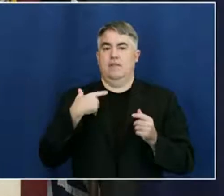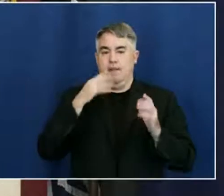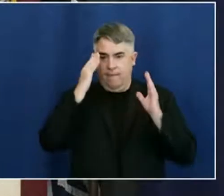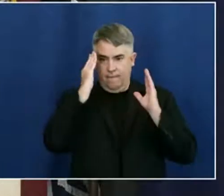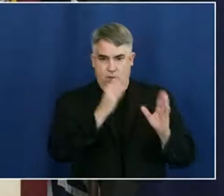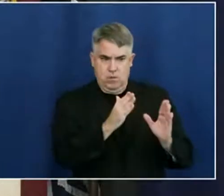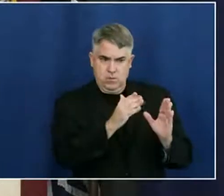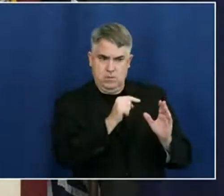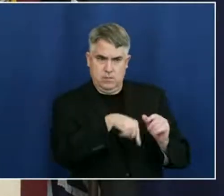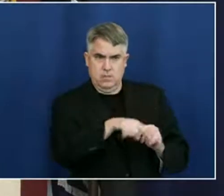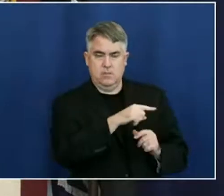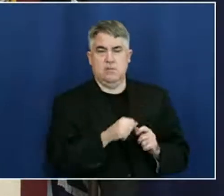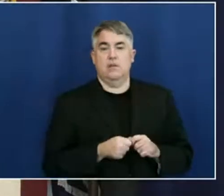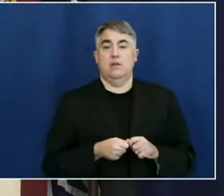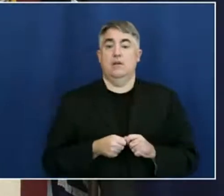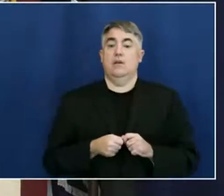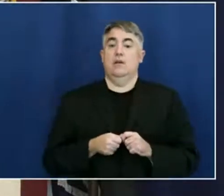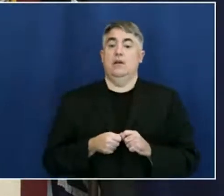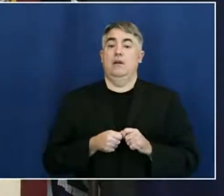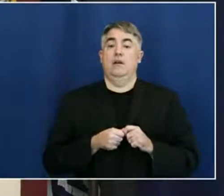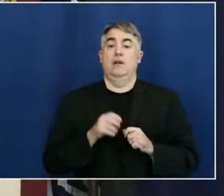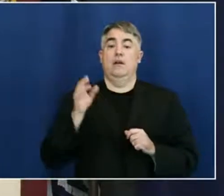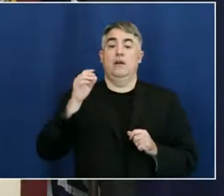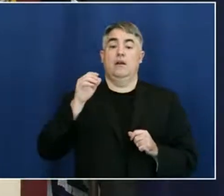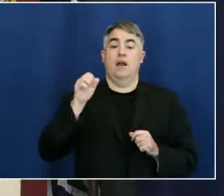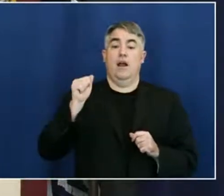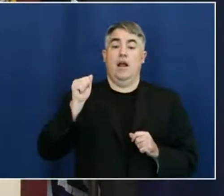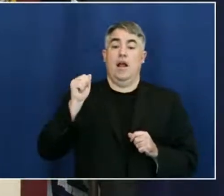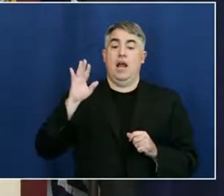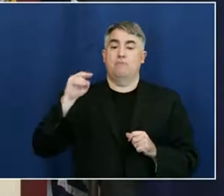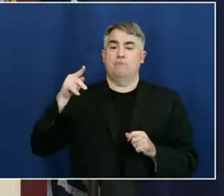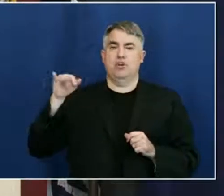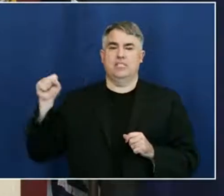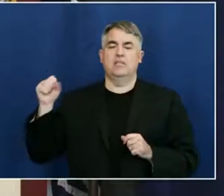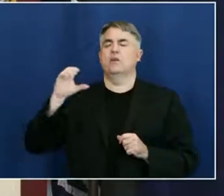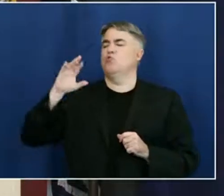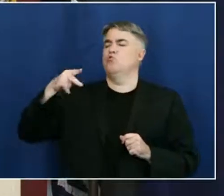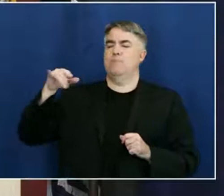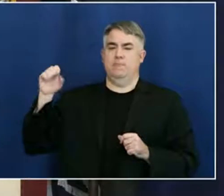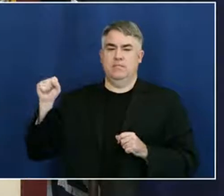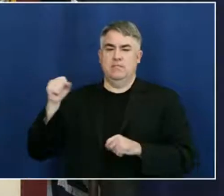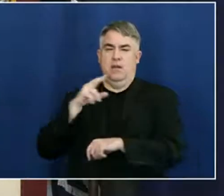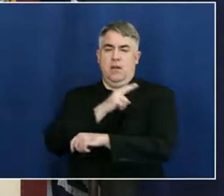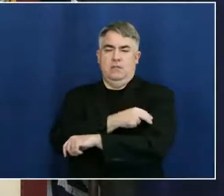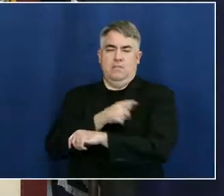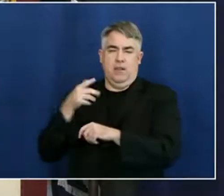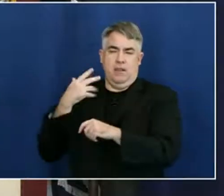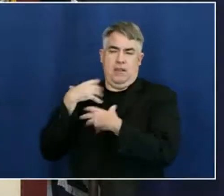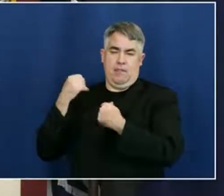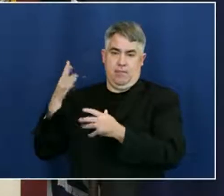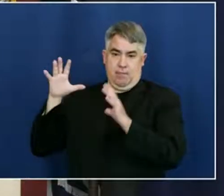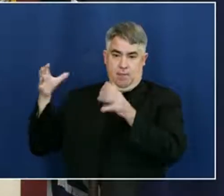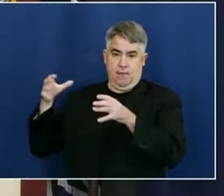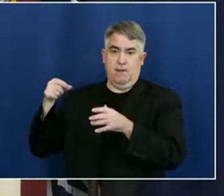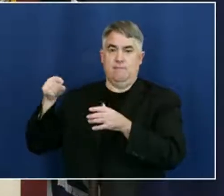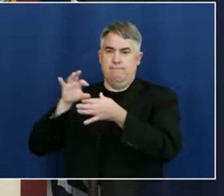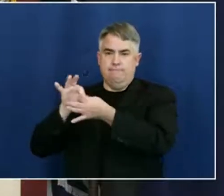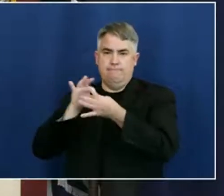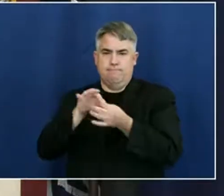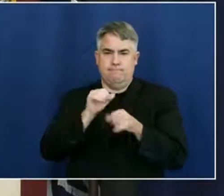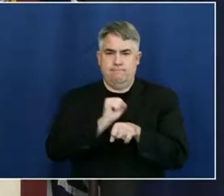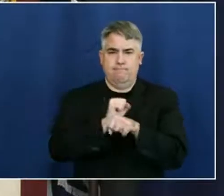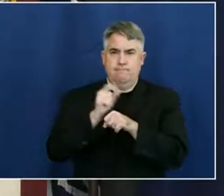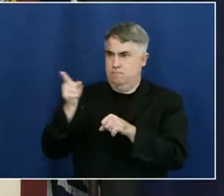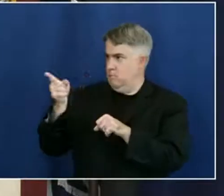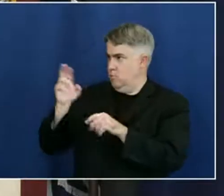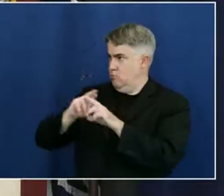We're working with Scripps Health on dedicated sites for law enforcement personnel so that they can get in and get vaccinated when we open that, and we're